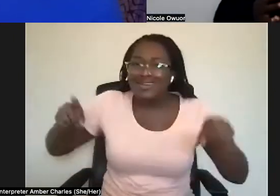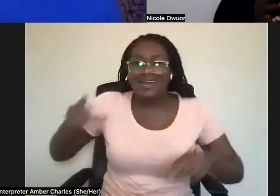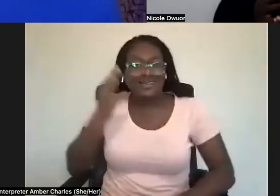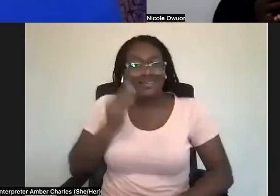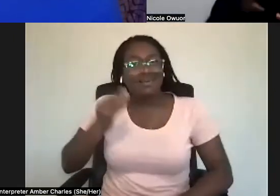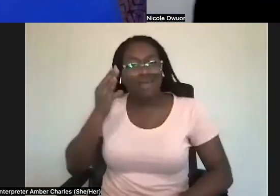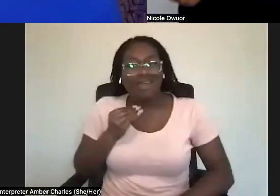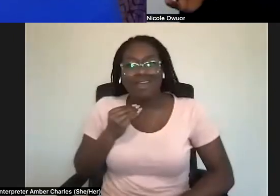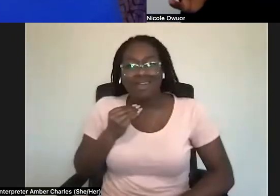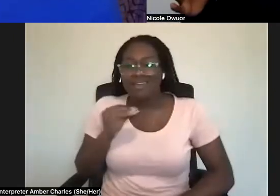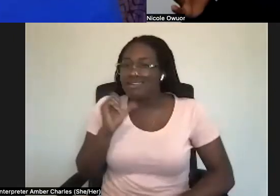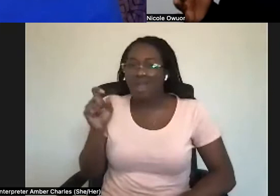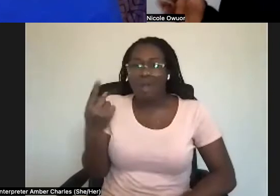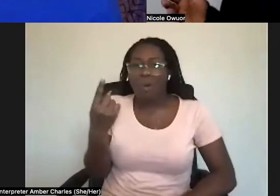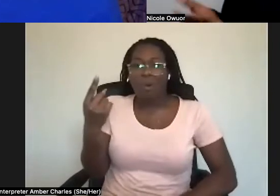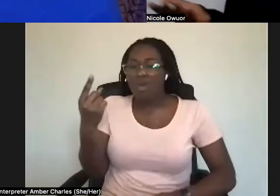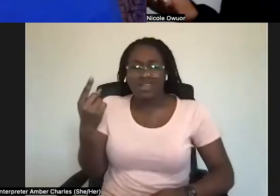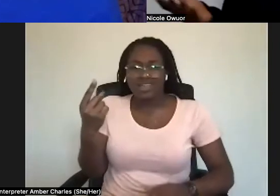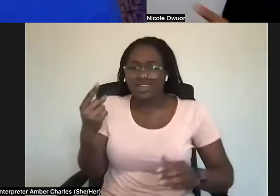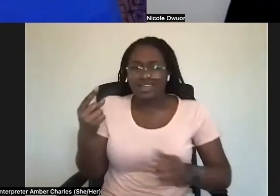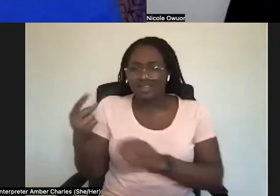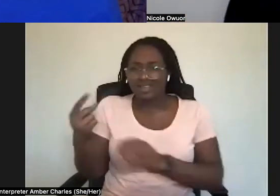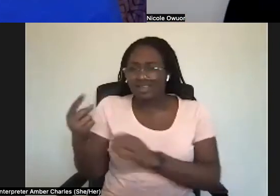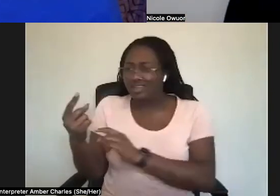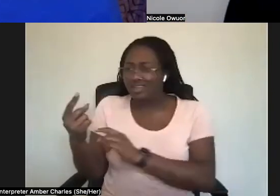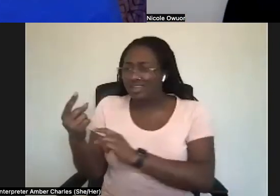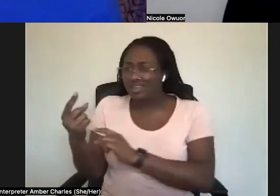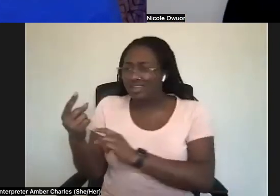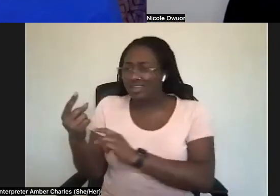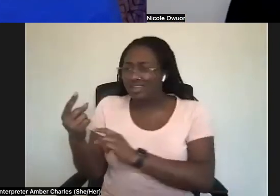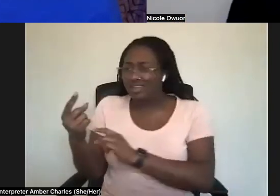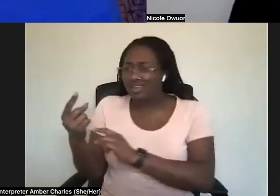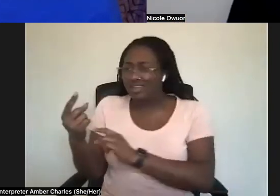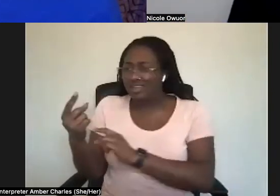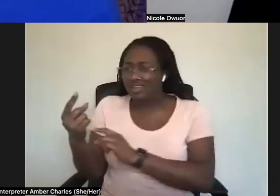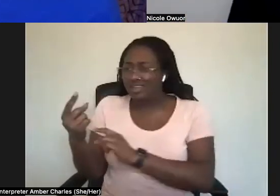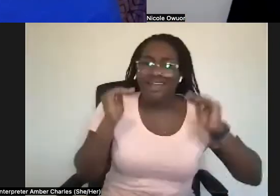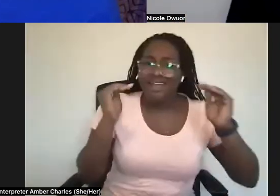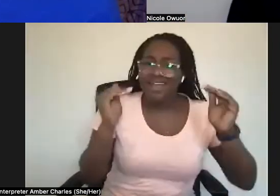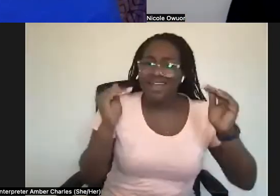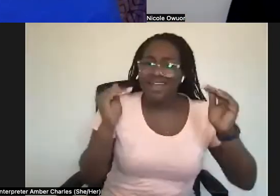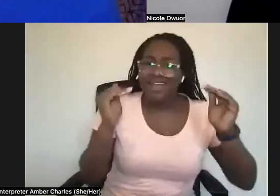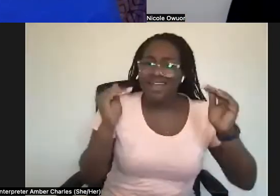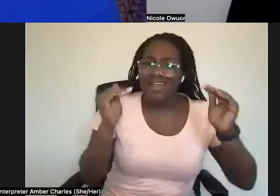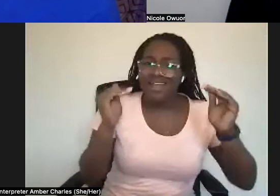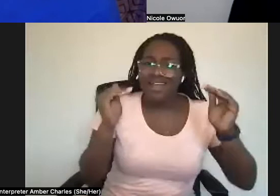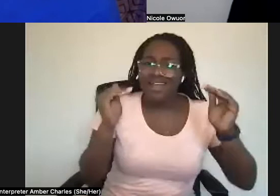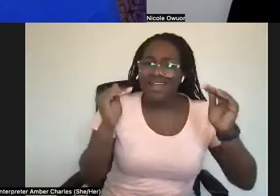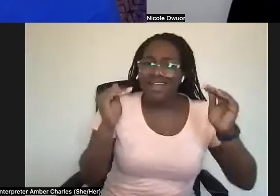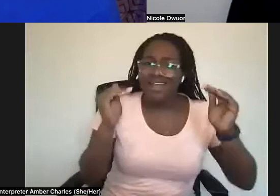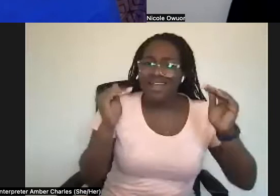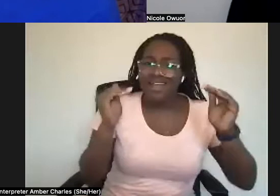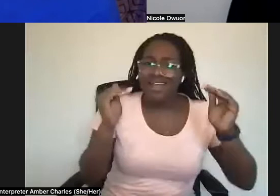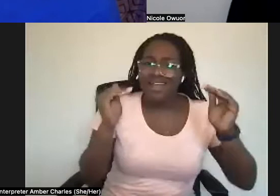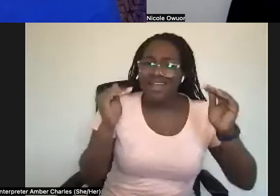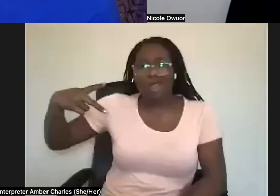aren't elevated the same way we do a tech startup guru who just had an idea and